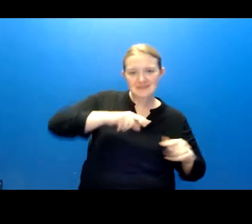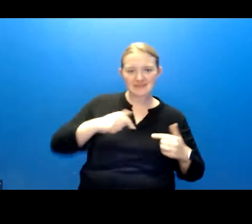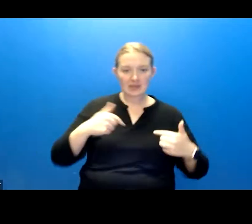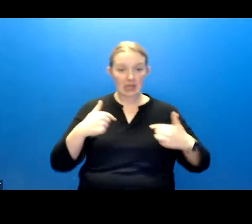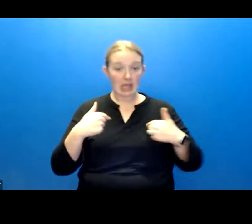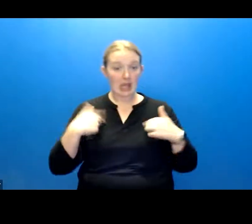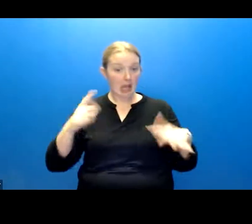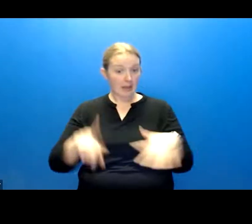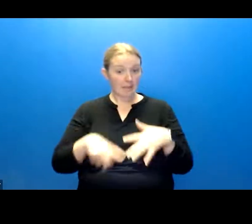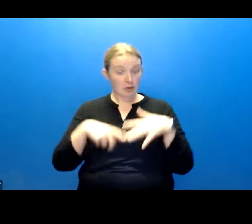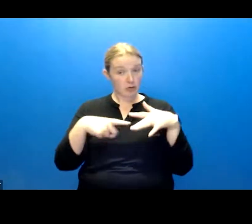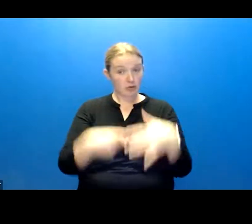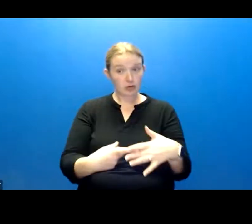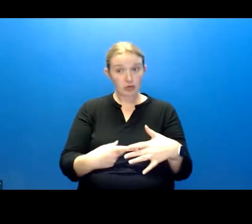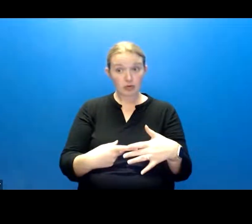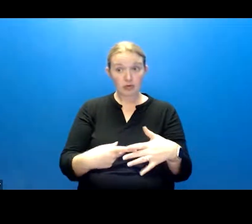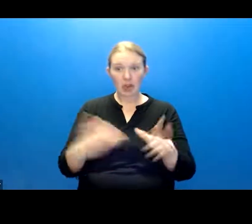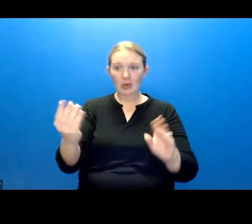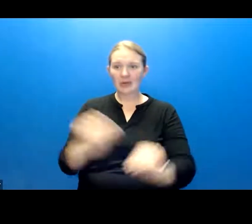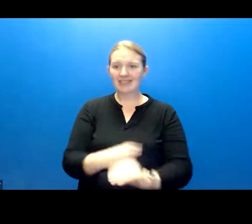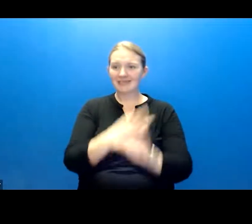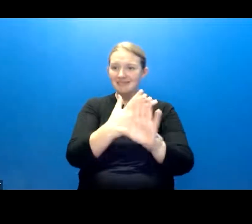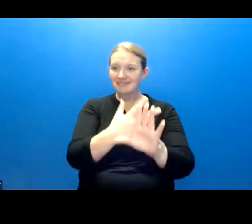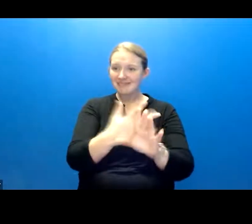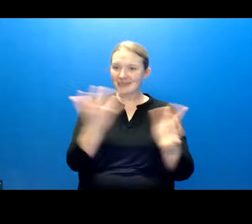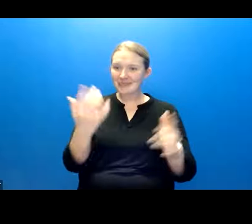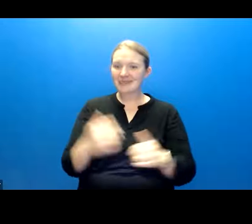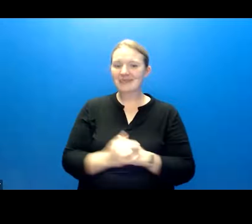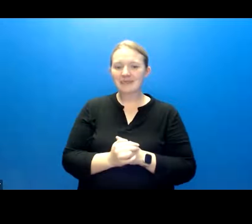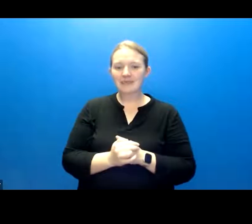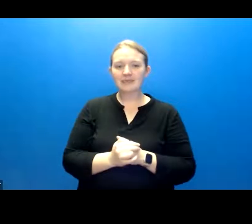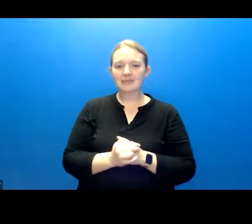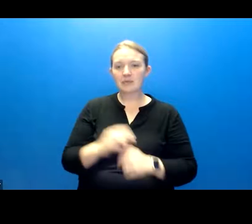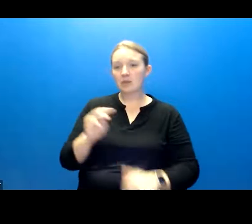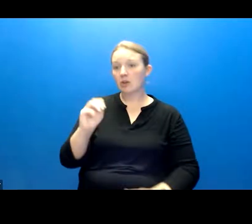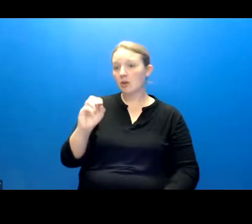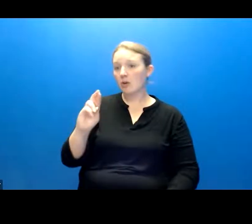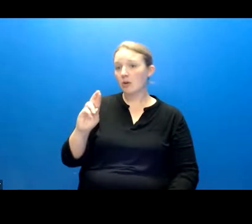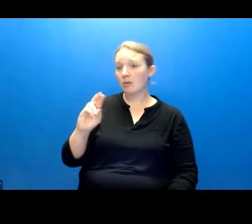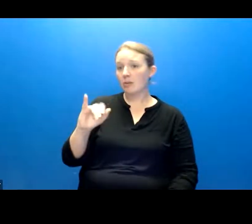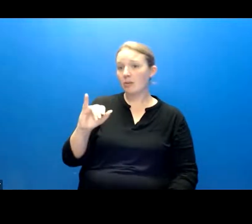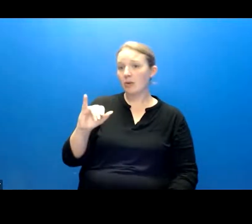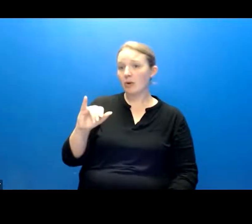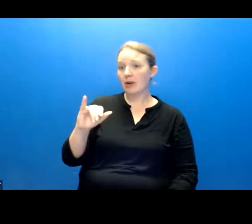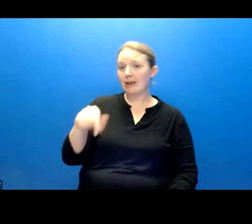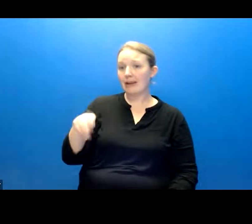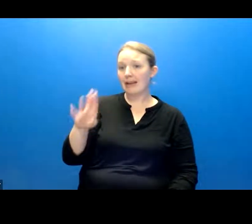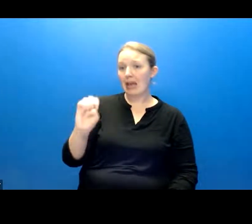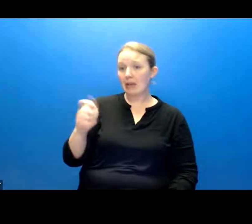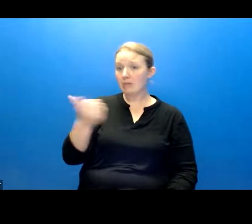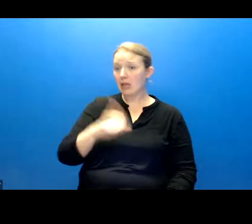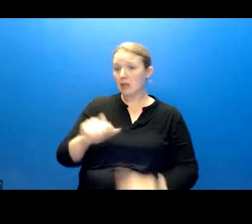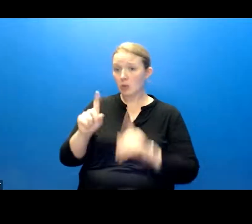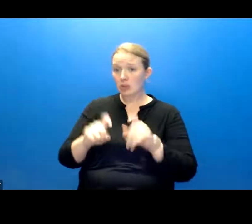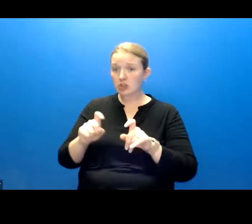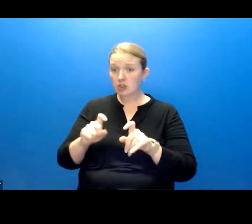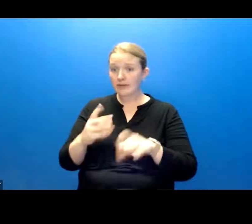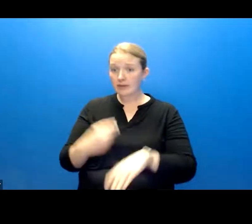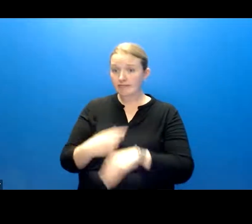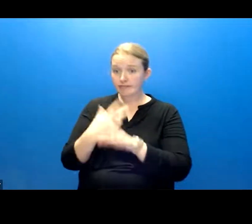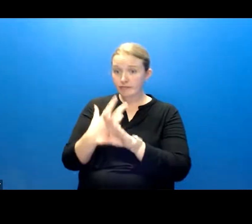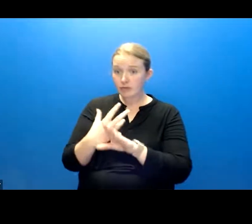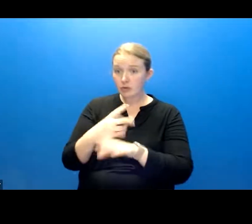going to start with our virtual audience. So Mordecai, is there any questions from the virtual audience today for